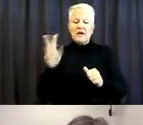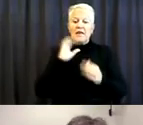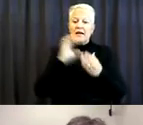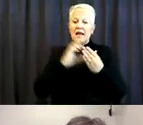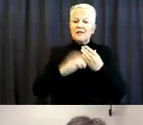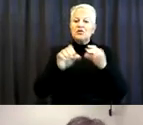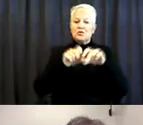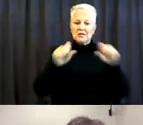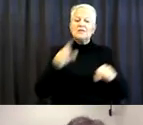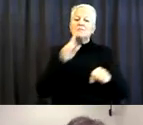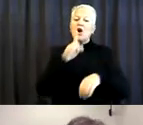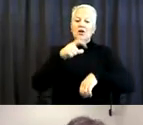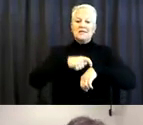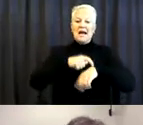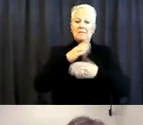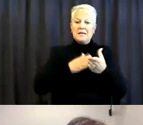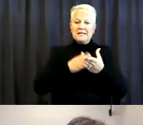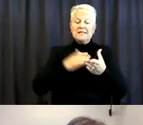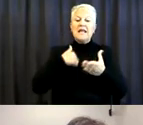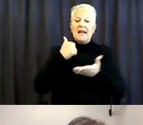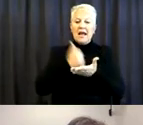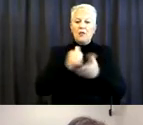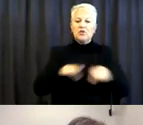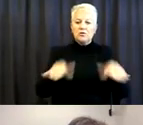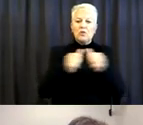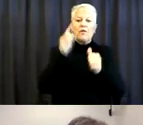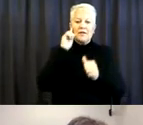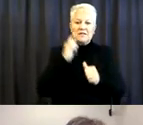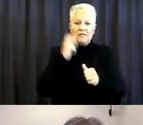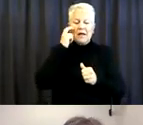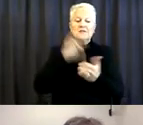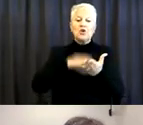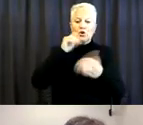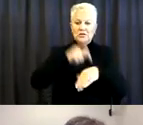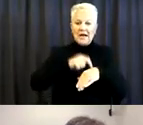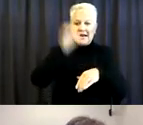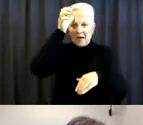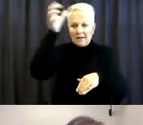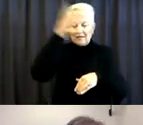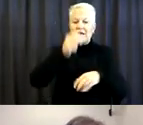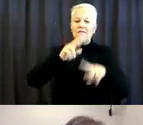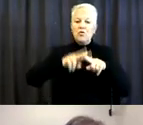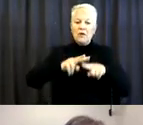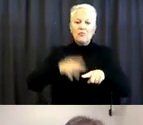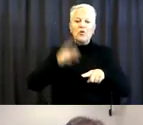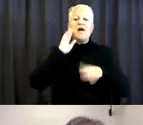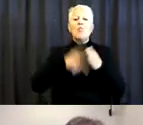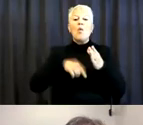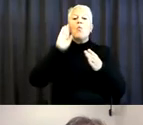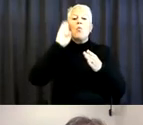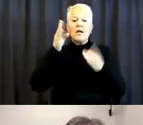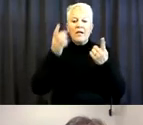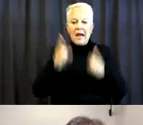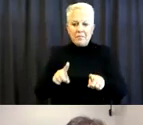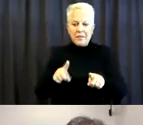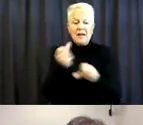are timepieces that help children with deafblindness learn time concepts and vocabulary of what is going to happen, make